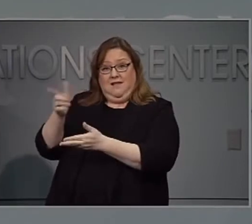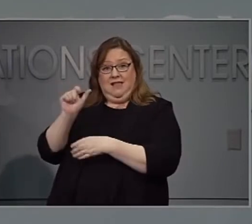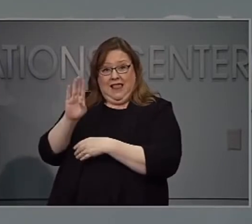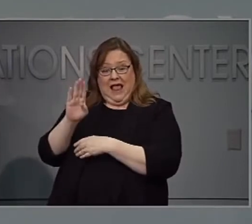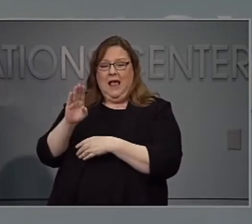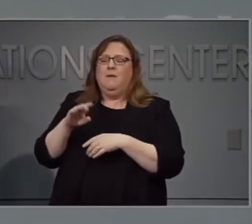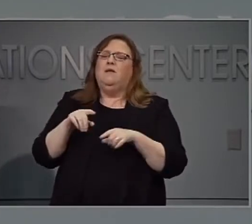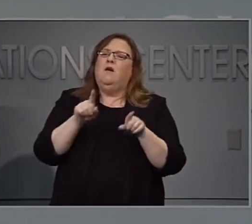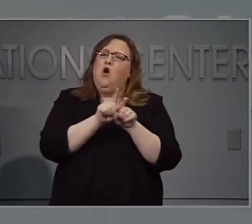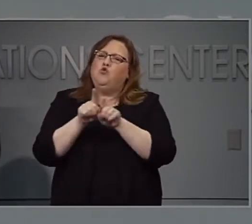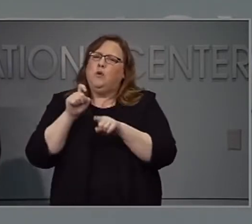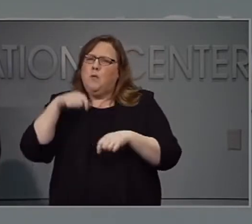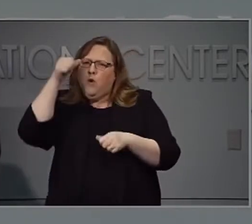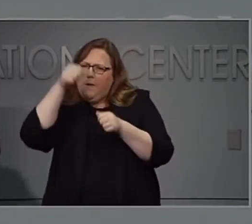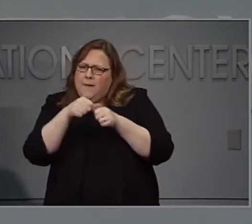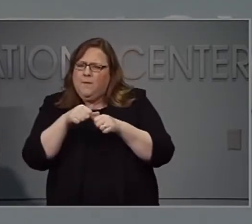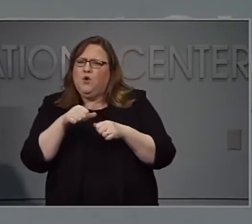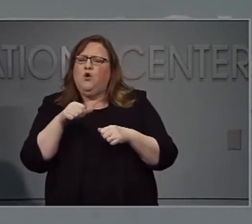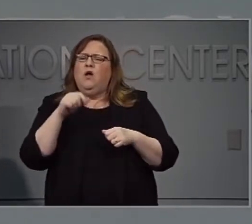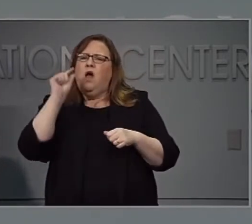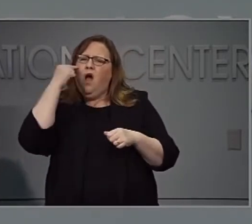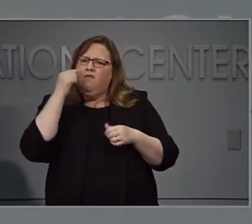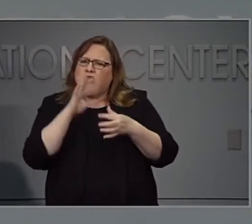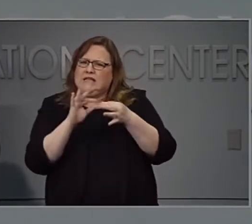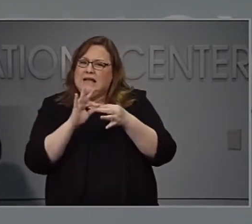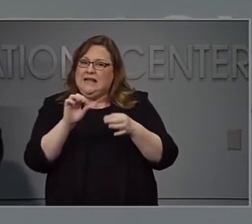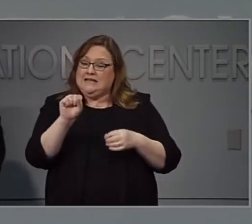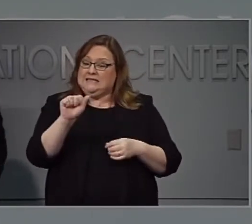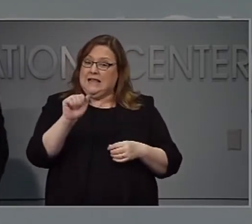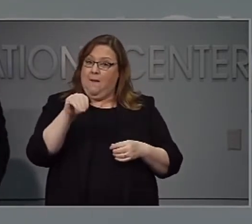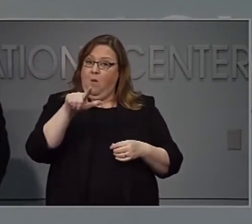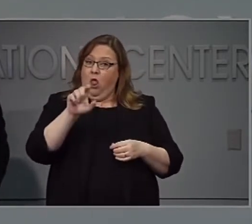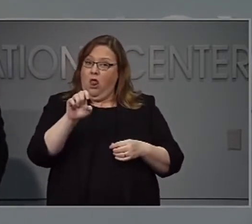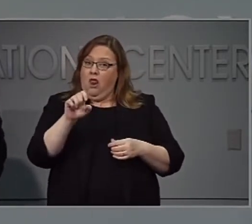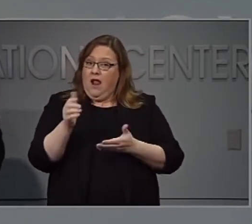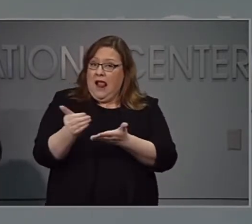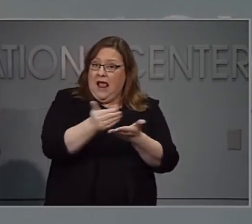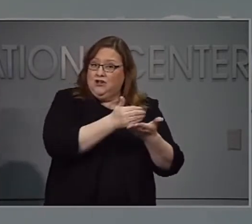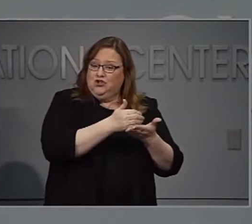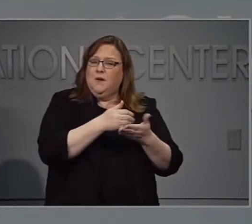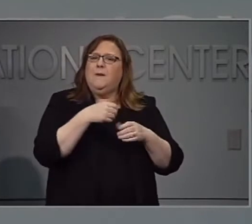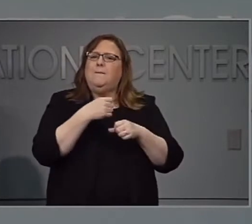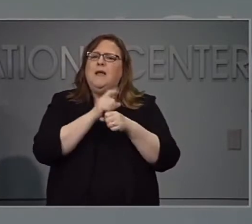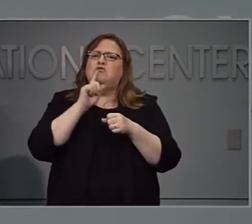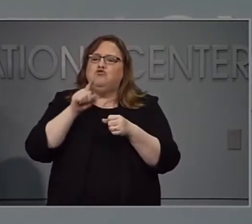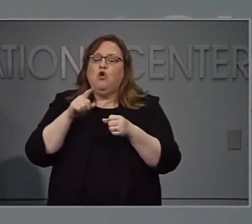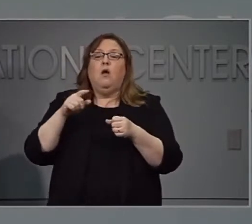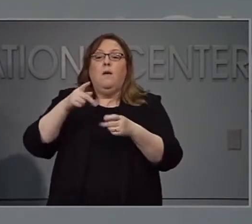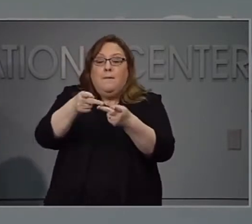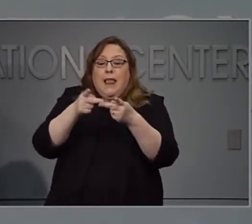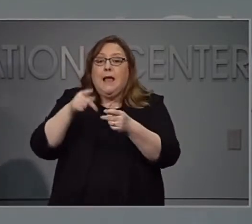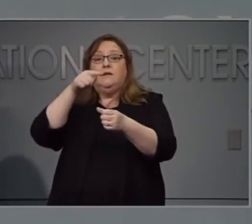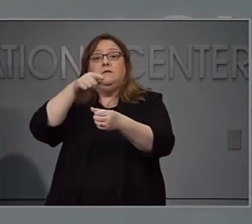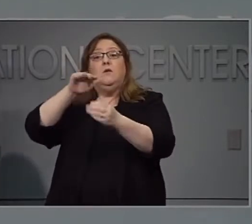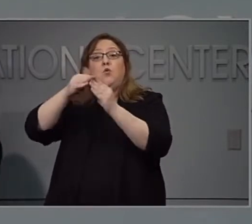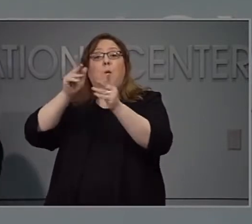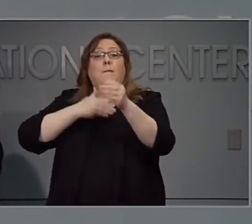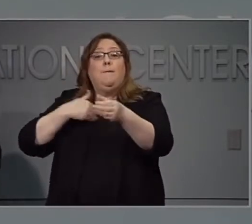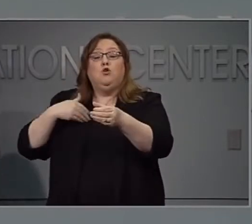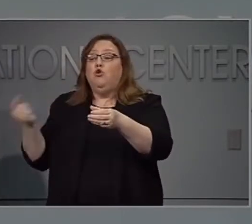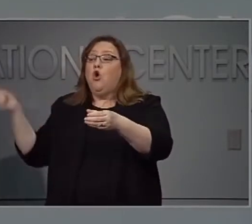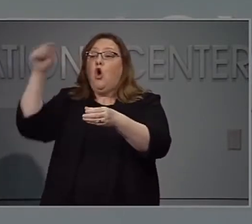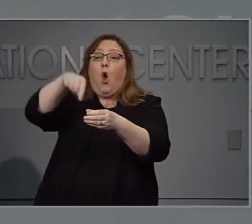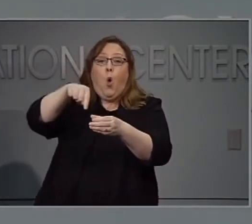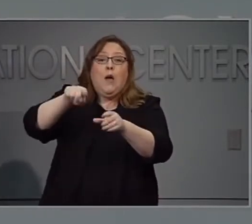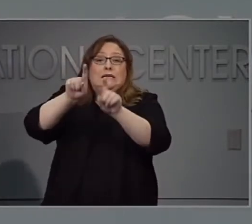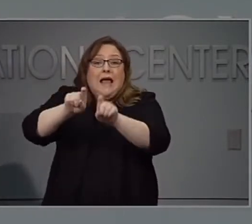need to also think about the sample collection and make sure that sample collection is available in communities across the state. And the other